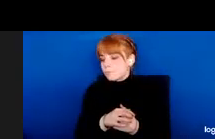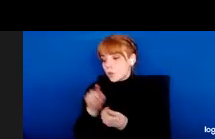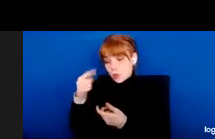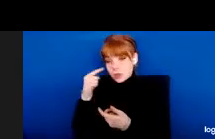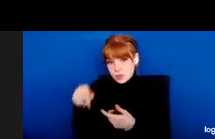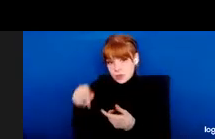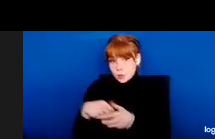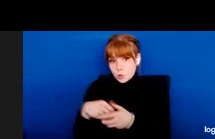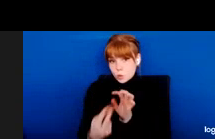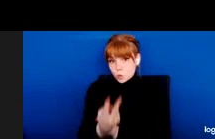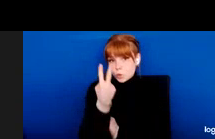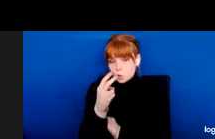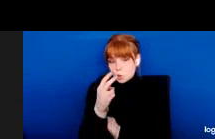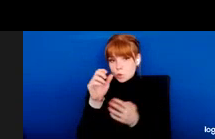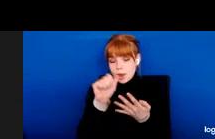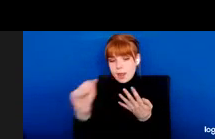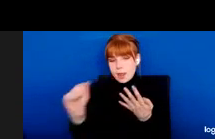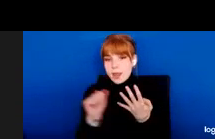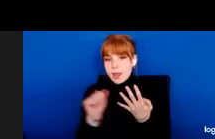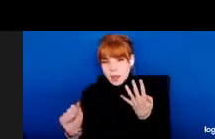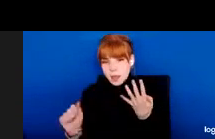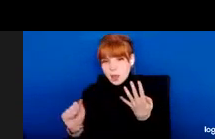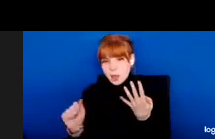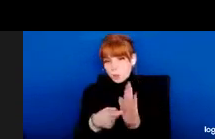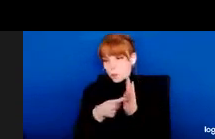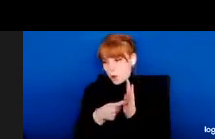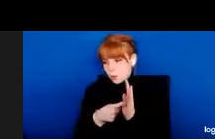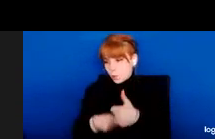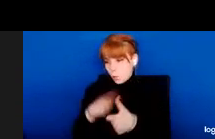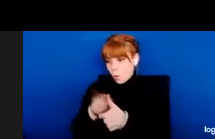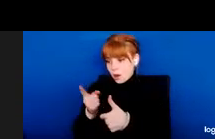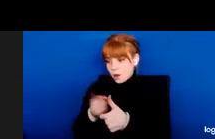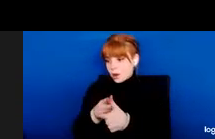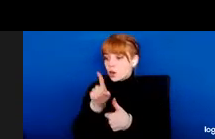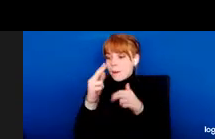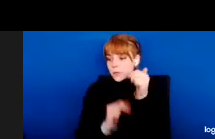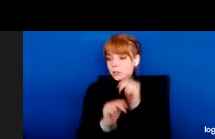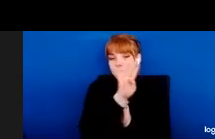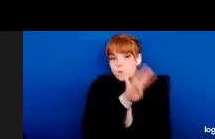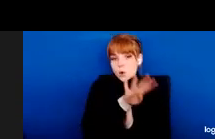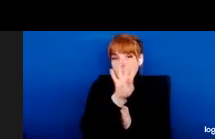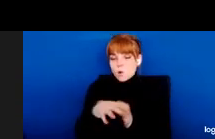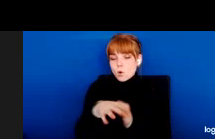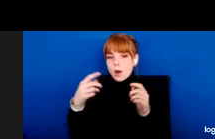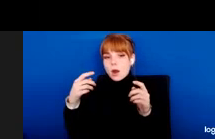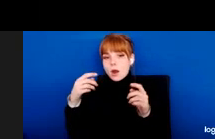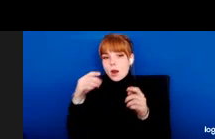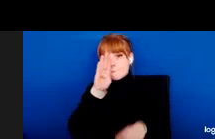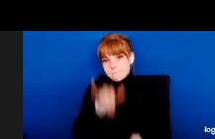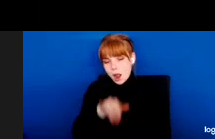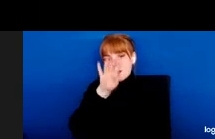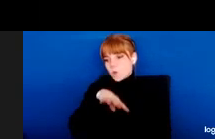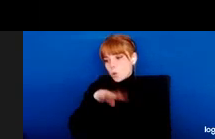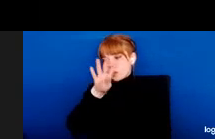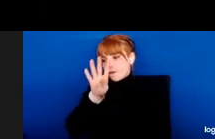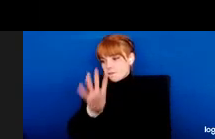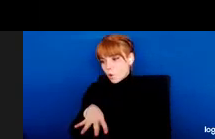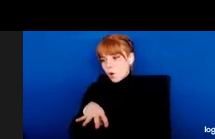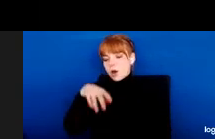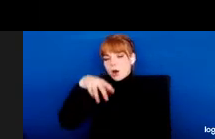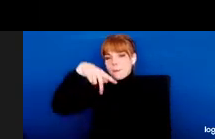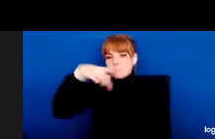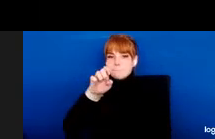One is that things that you build have at least a 44 by 44 pixel clickable target, the amount of space that thing takes up on the